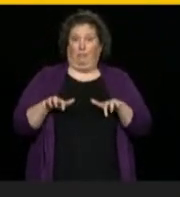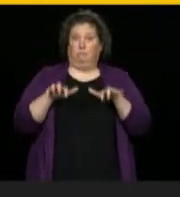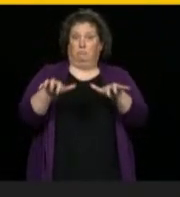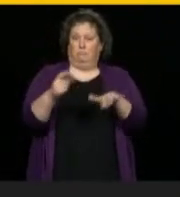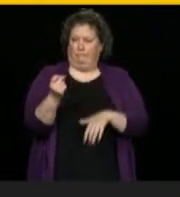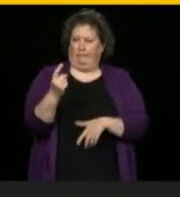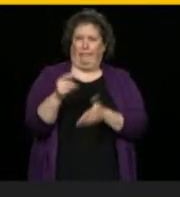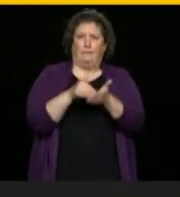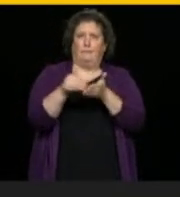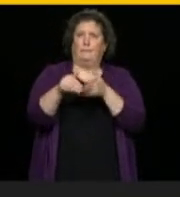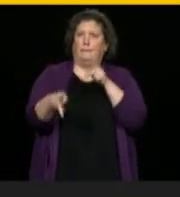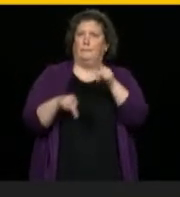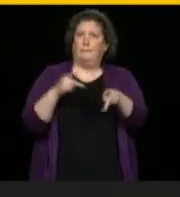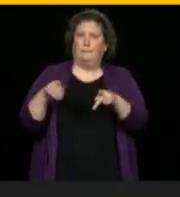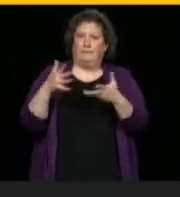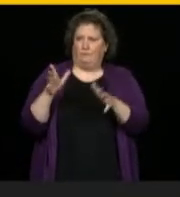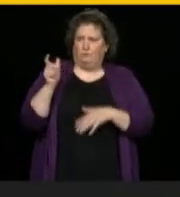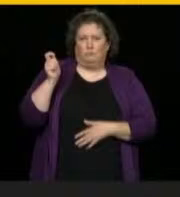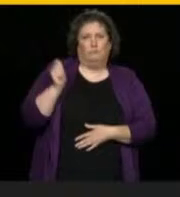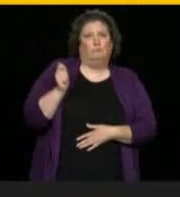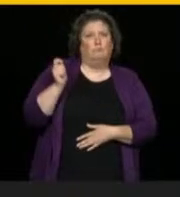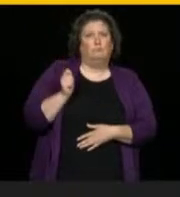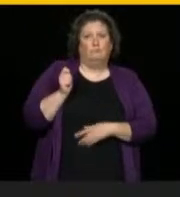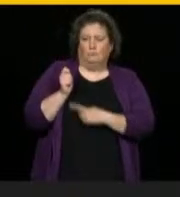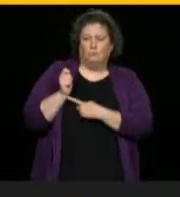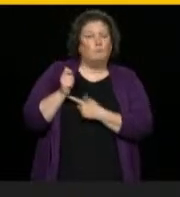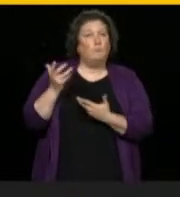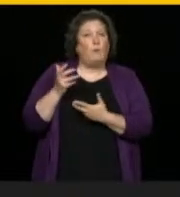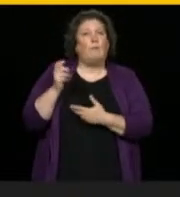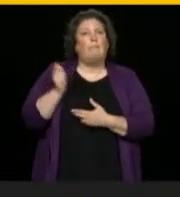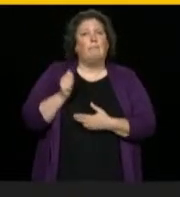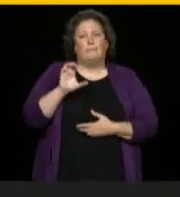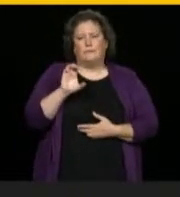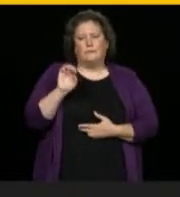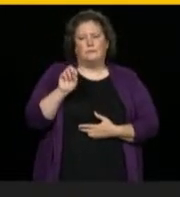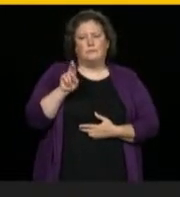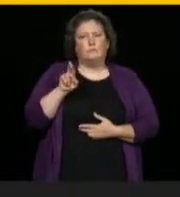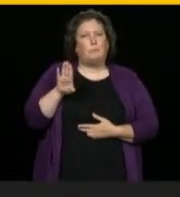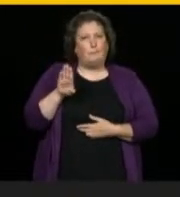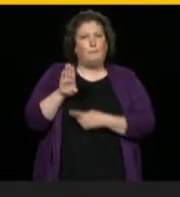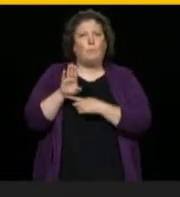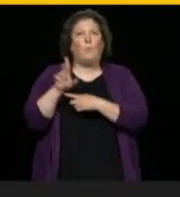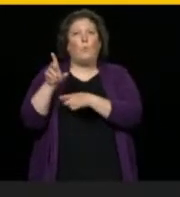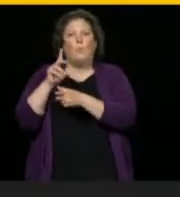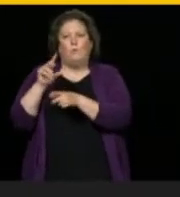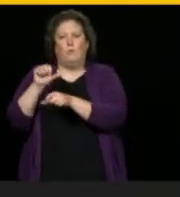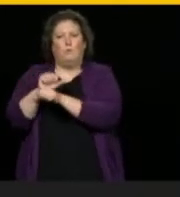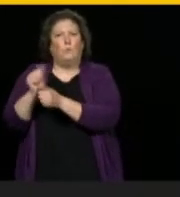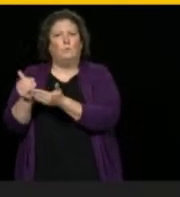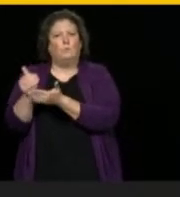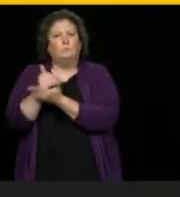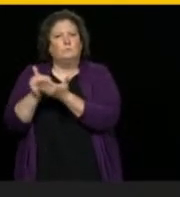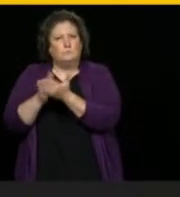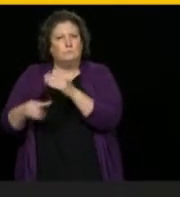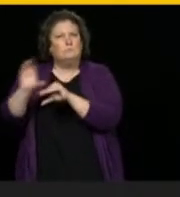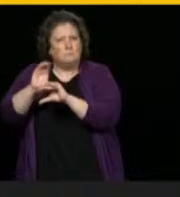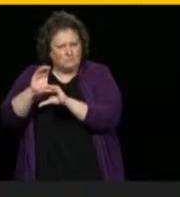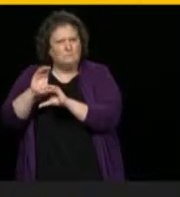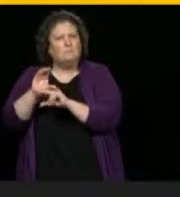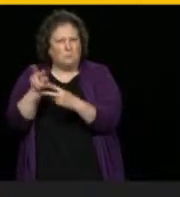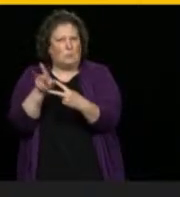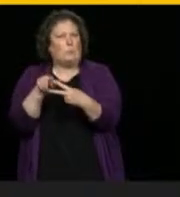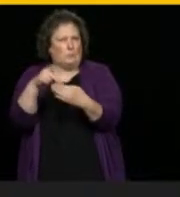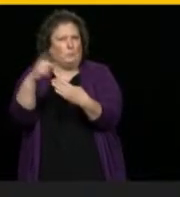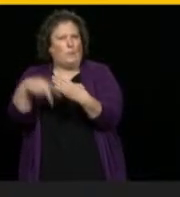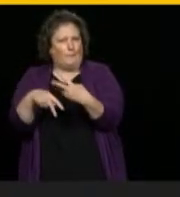the CERB or the wage subsidy. Our government spent